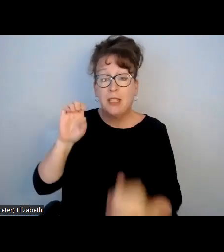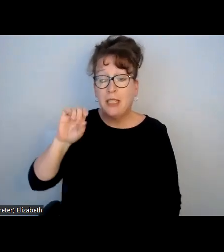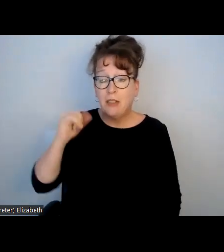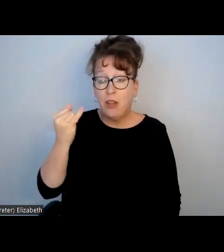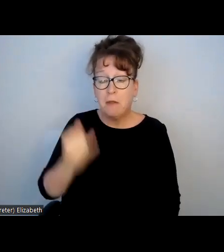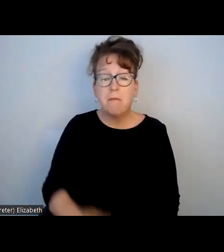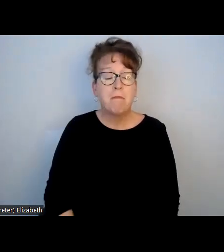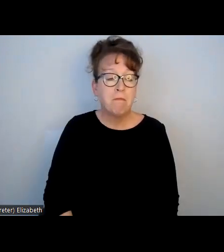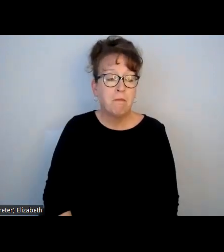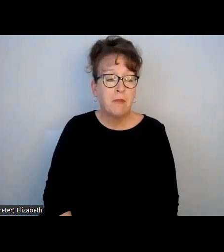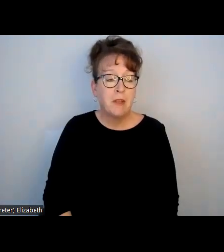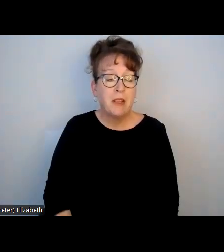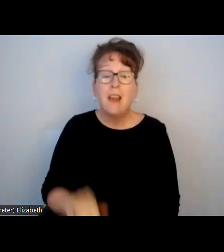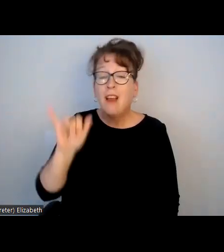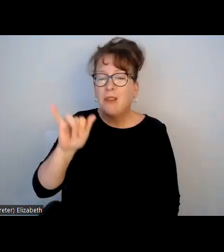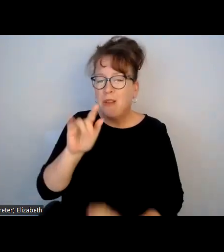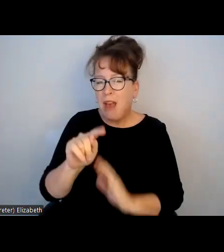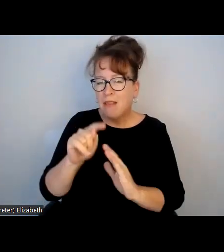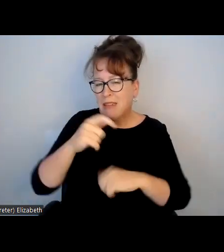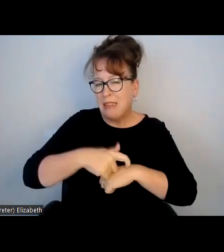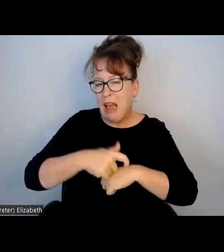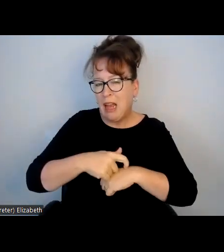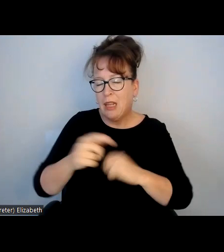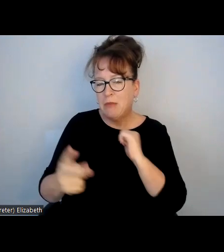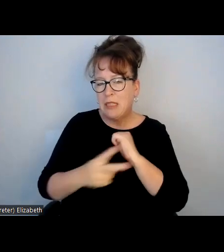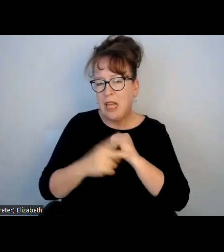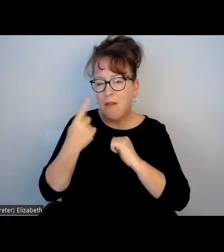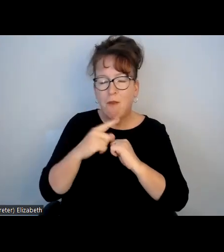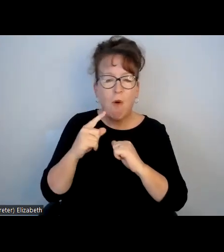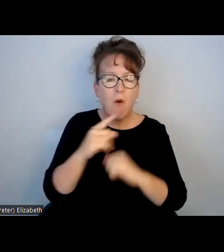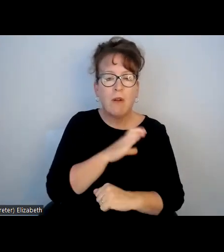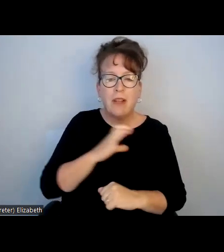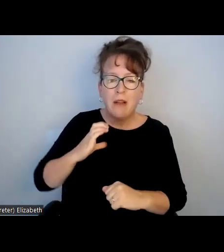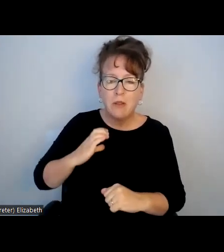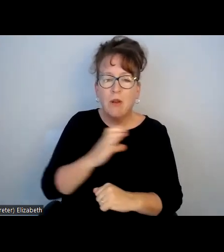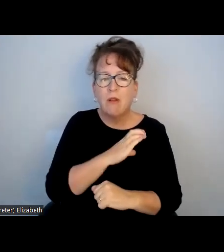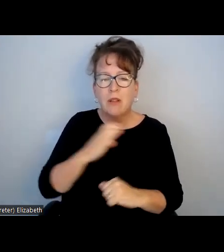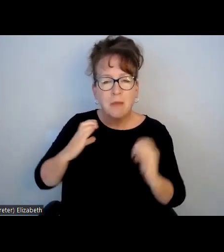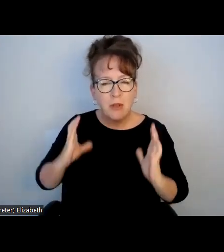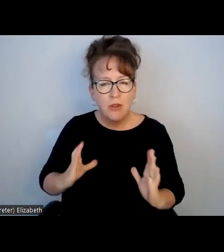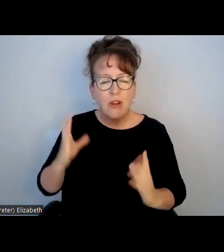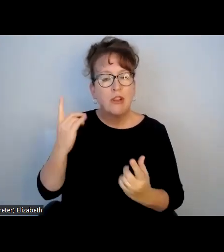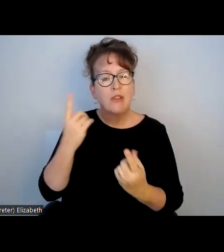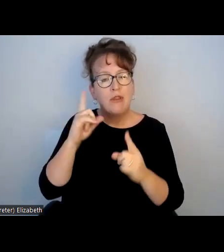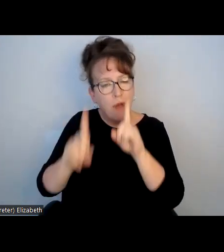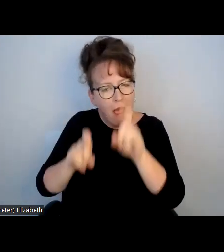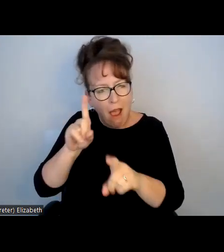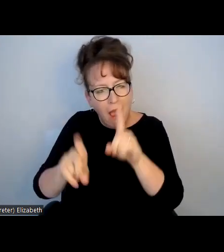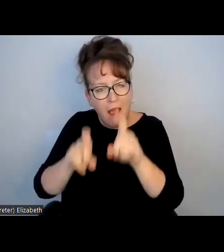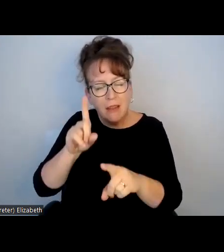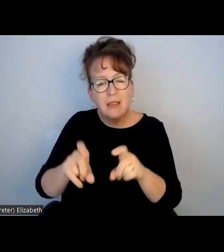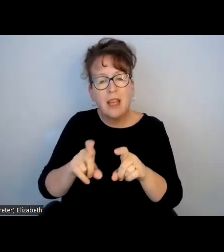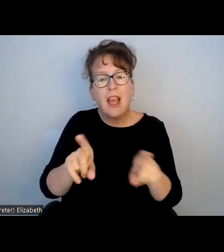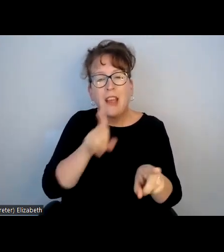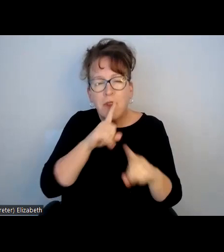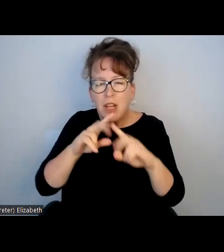so that will be a time for the council and the commissioners, as well as the undersecretary, to ask questions and to really sort of dig a